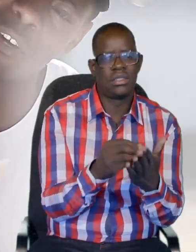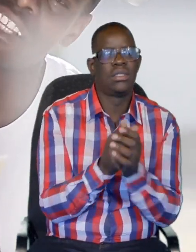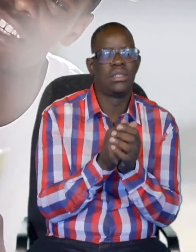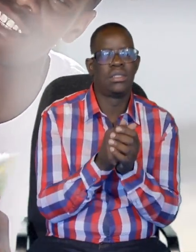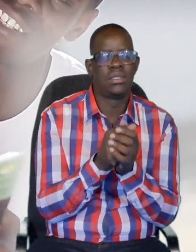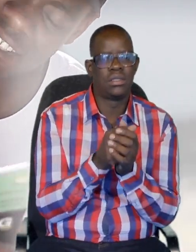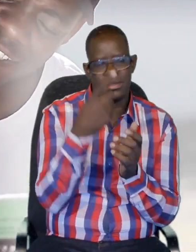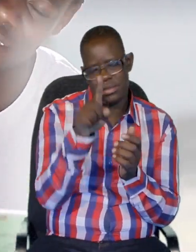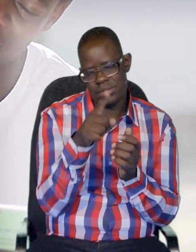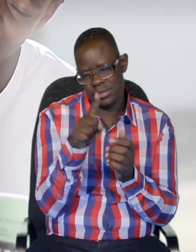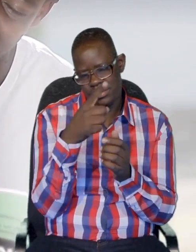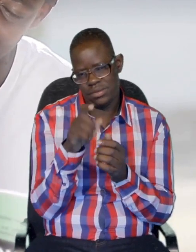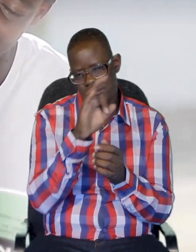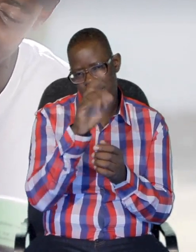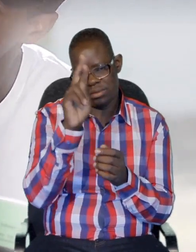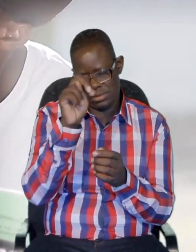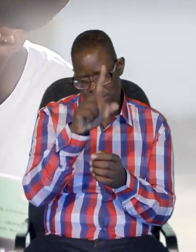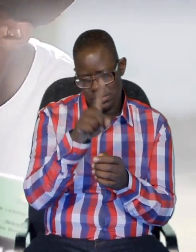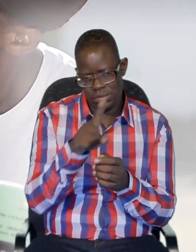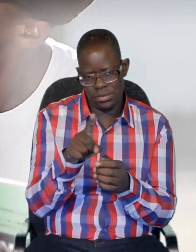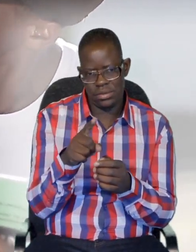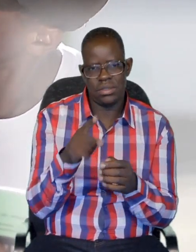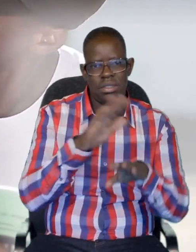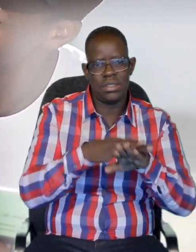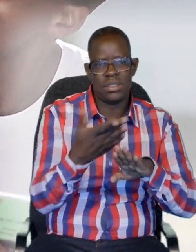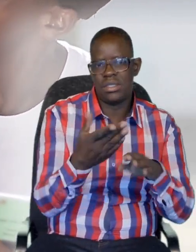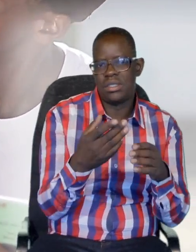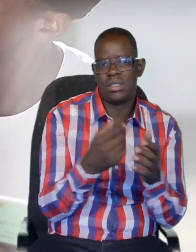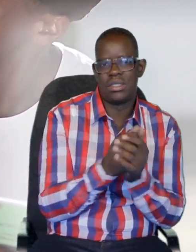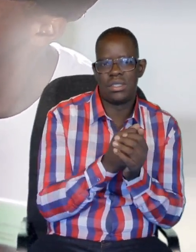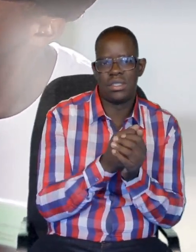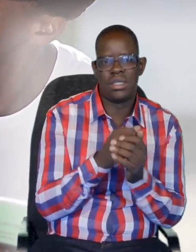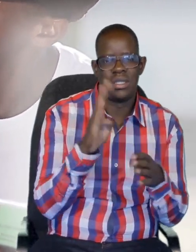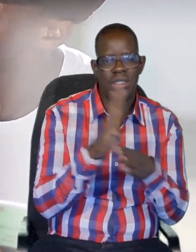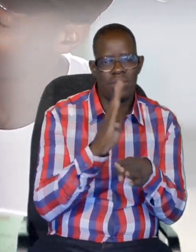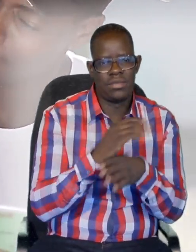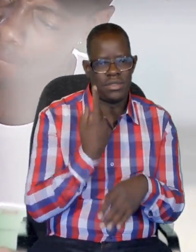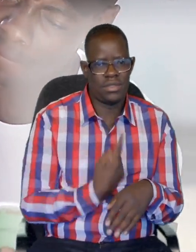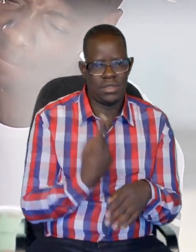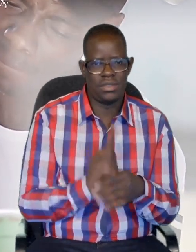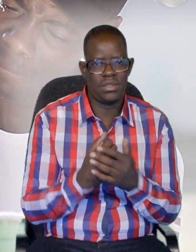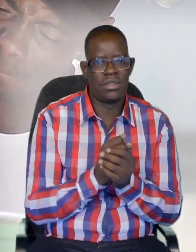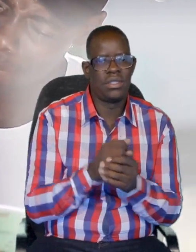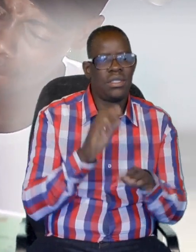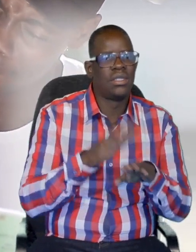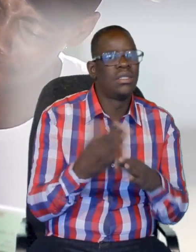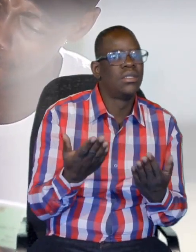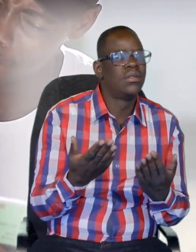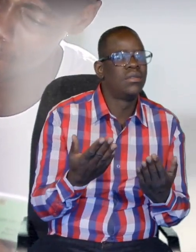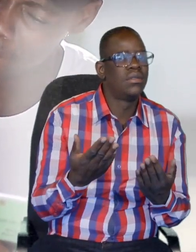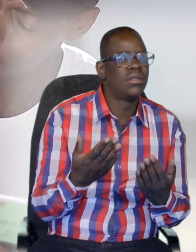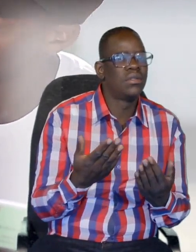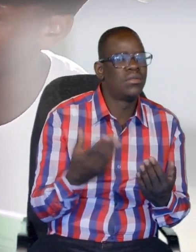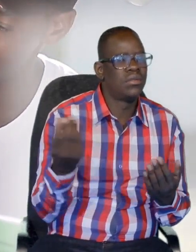you're getting good at this. I know, right? And another example we can also give in regards to our own business. Let's say we pay our creditors